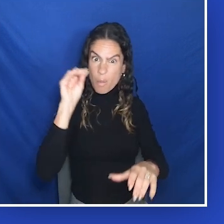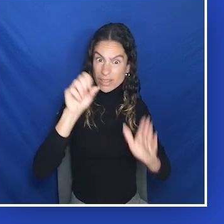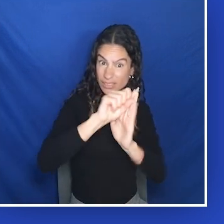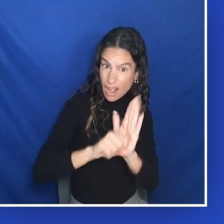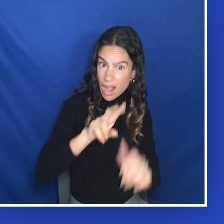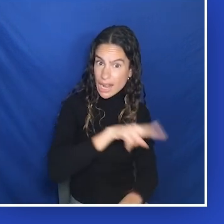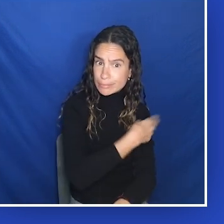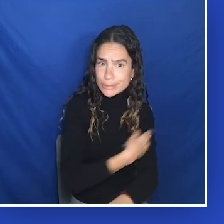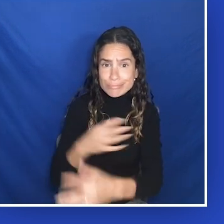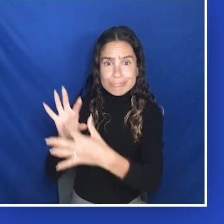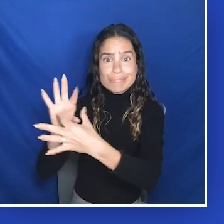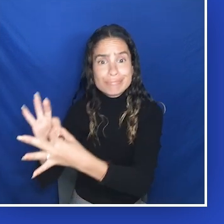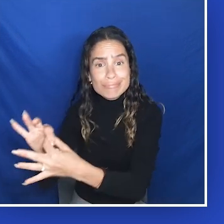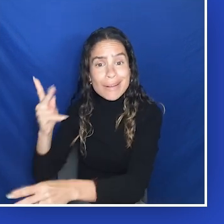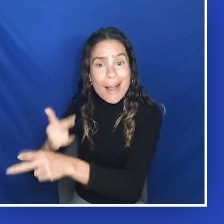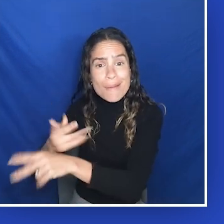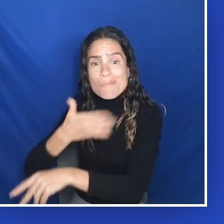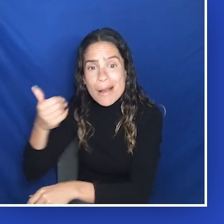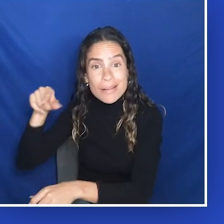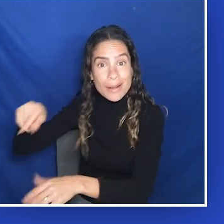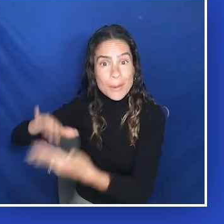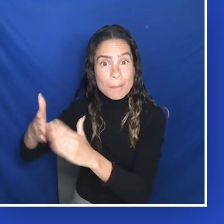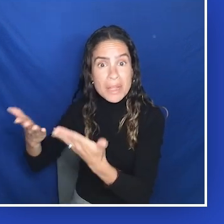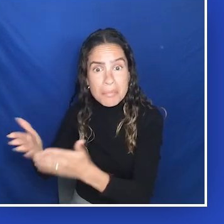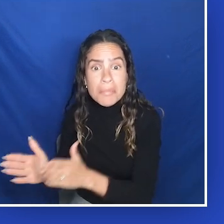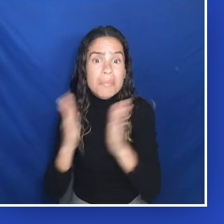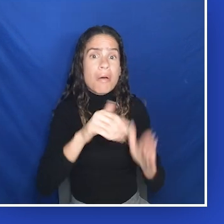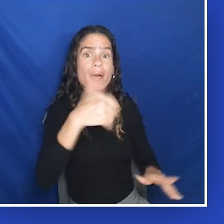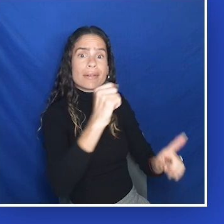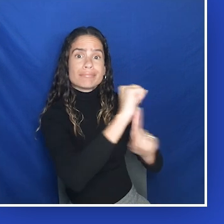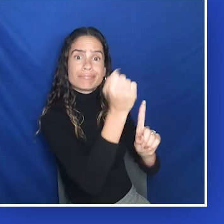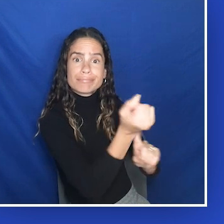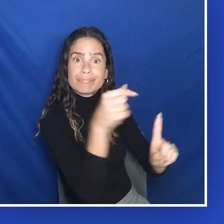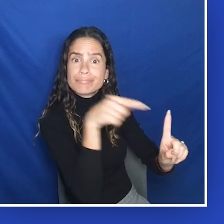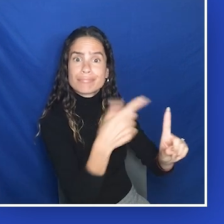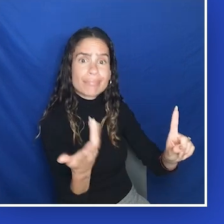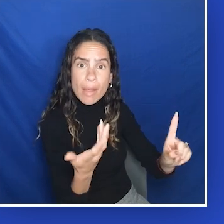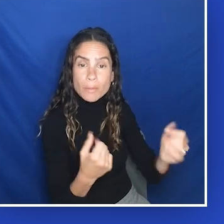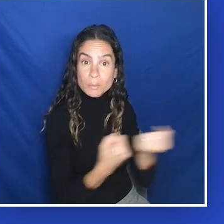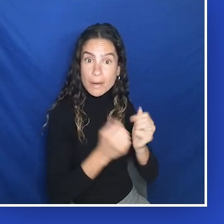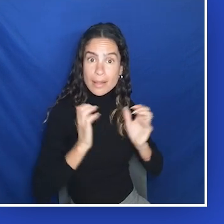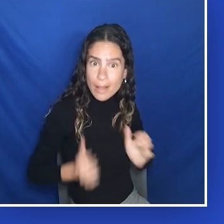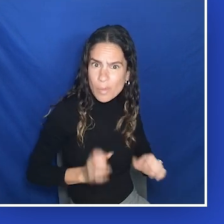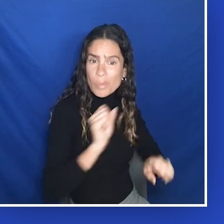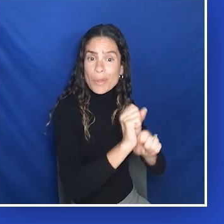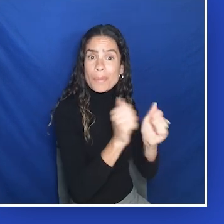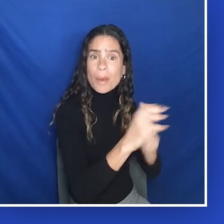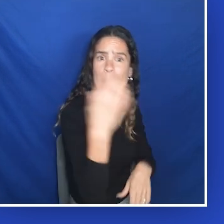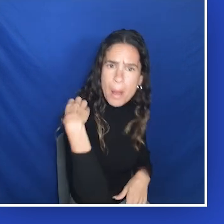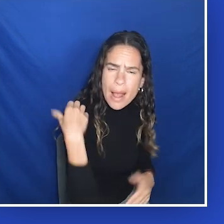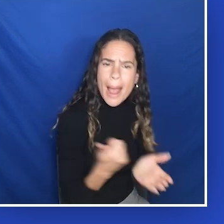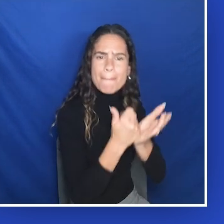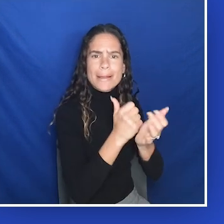get out of a state hospital and get connected to better care in their community. In other cases, P&As have supported clients who are working